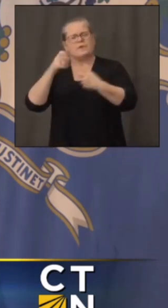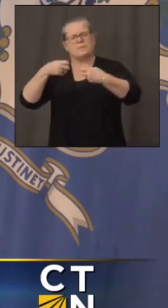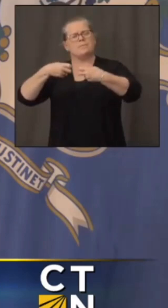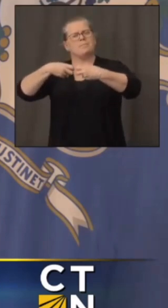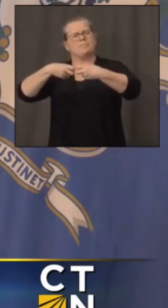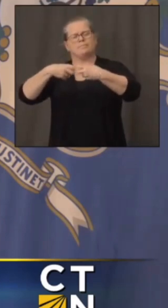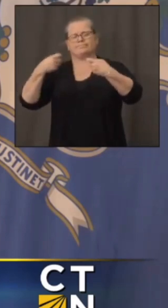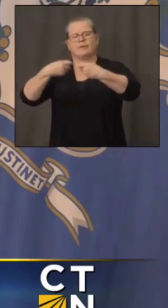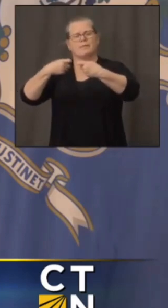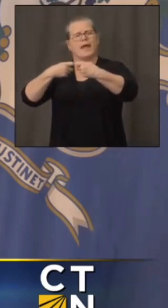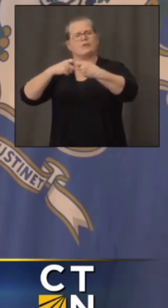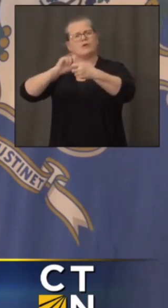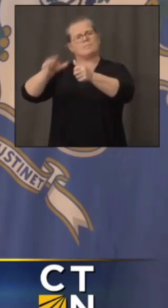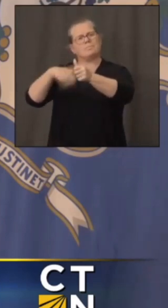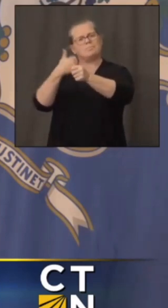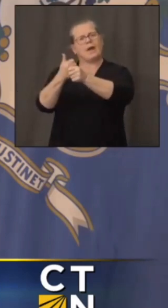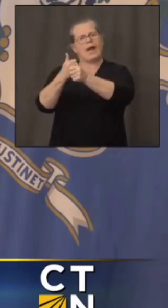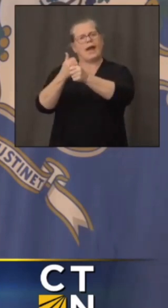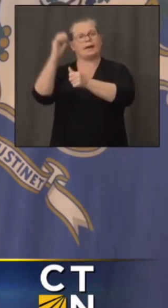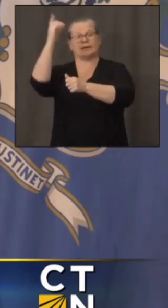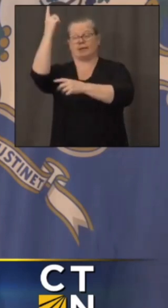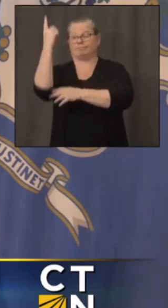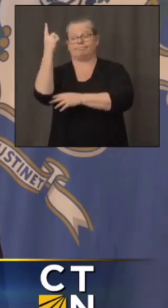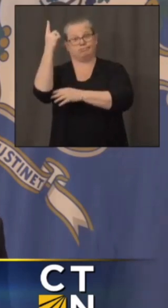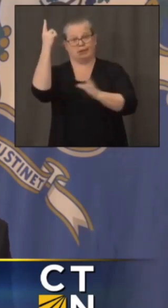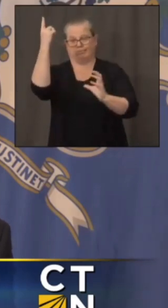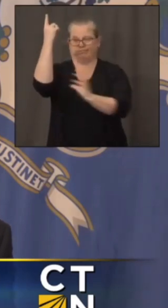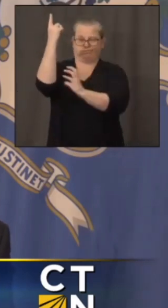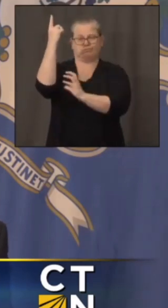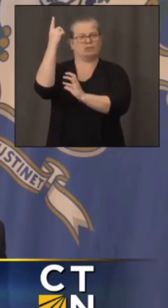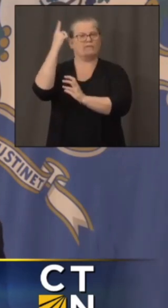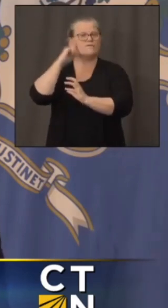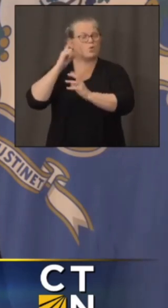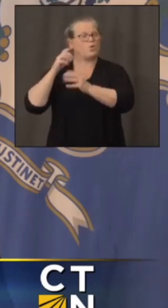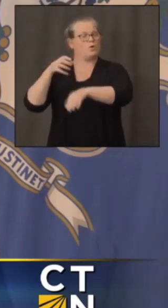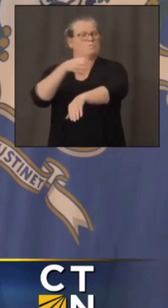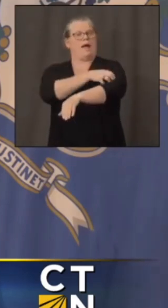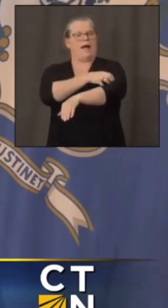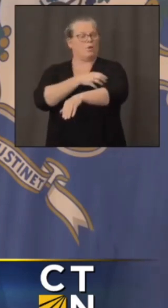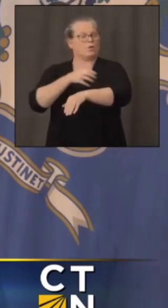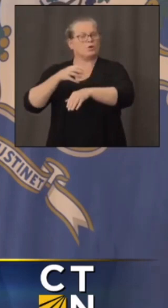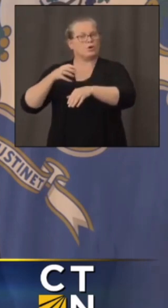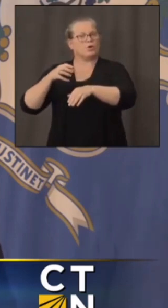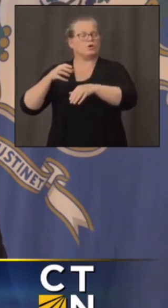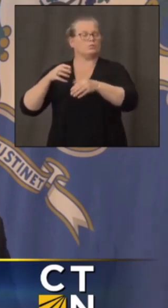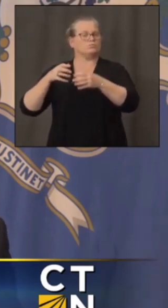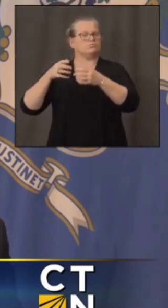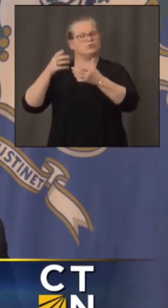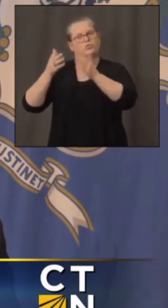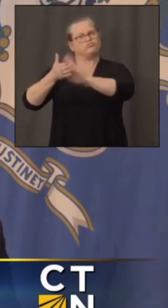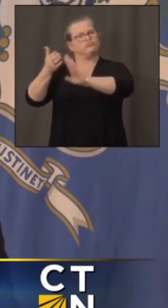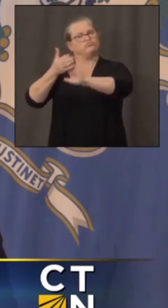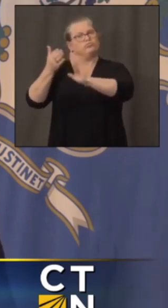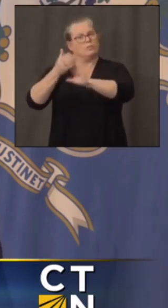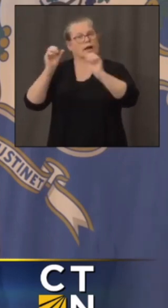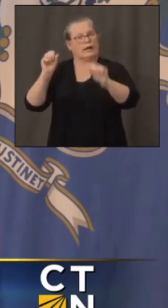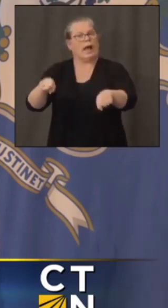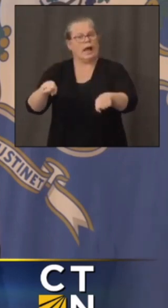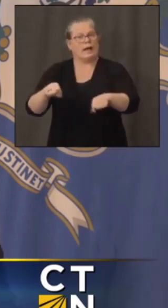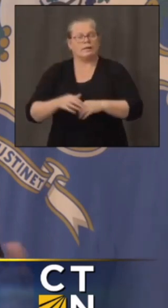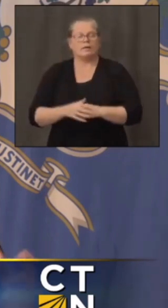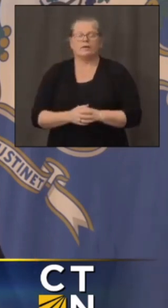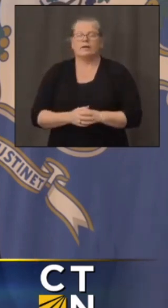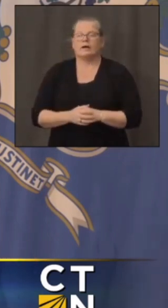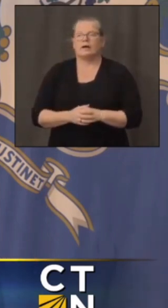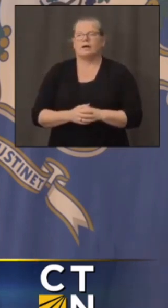up and make sure that the standby power is fueled. I mentioned what I heard on the call anyway was some of the backhaul where